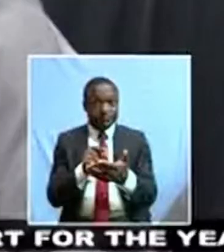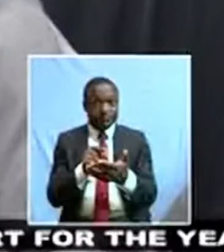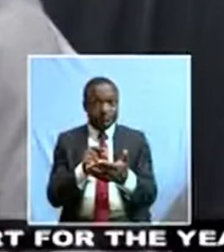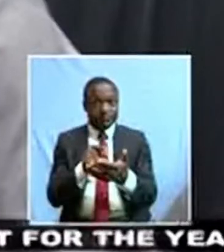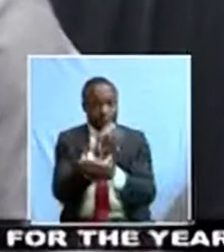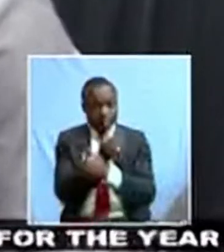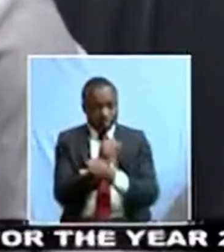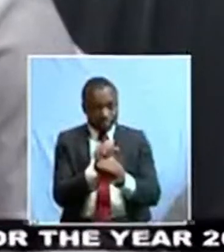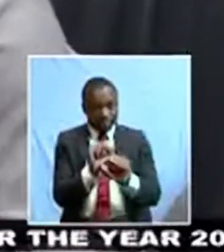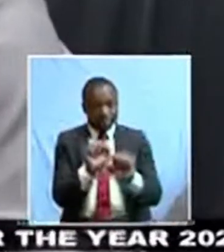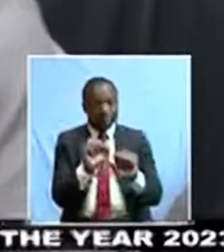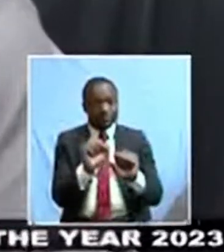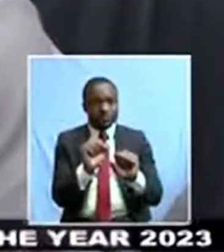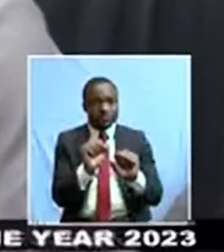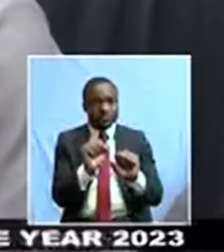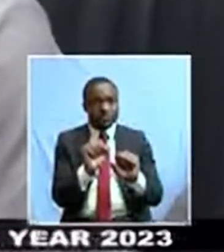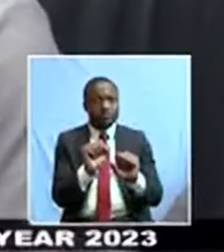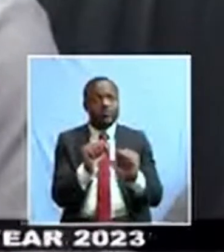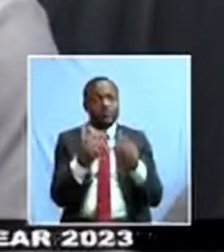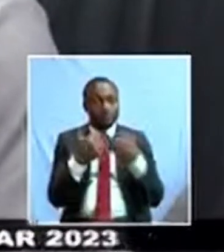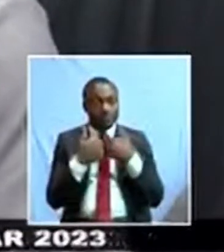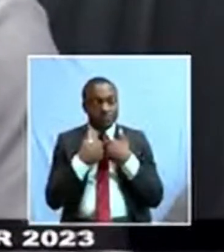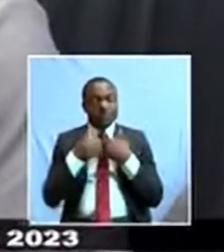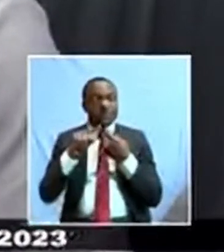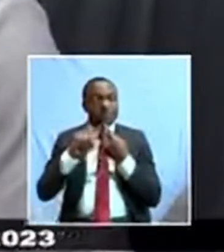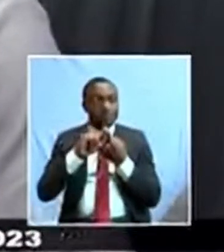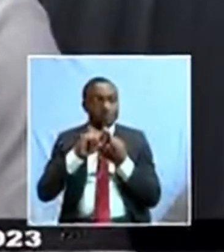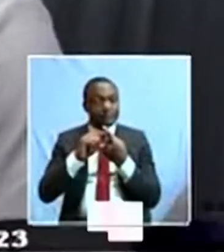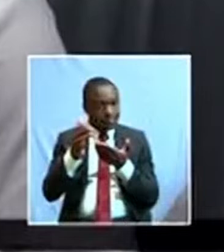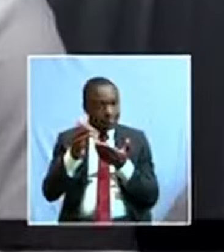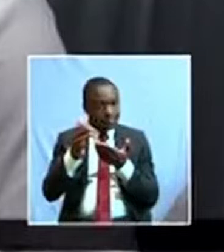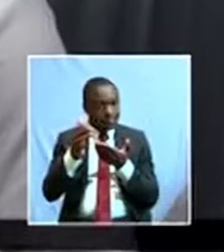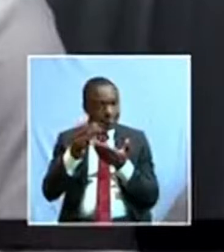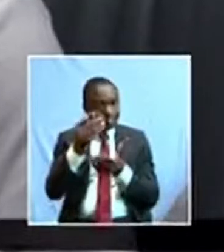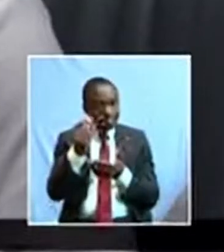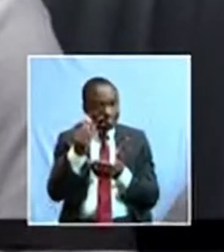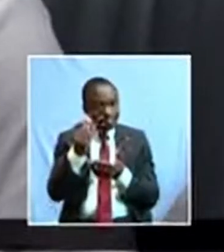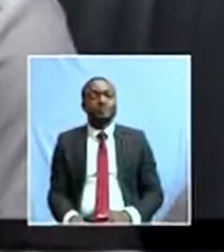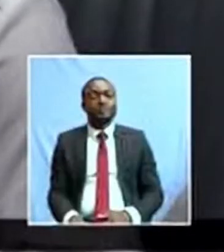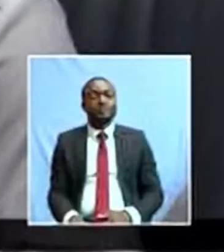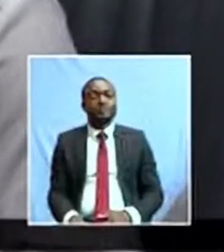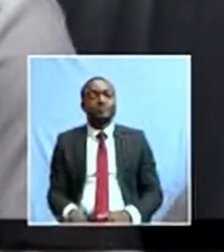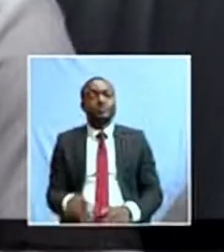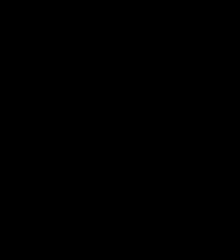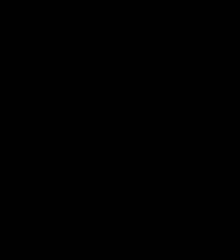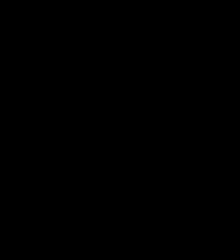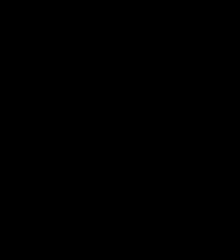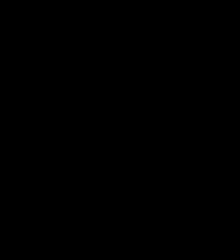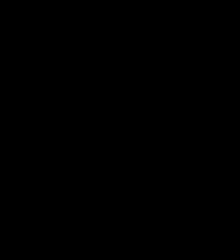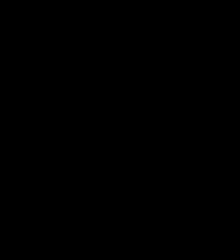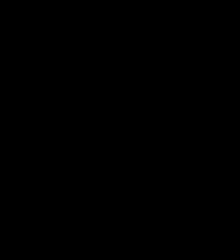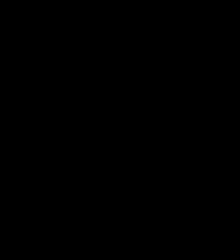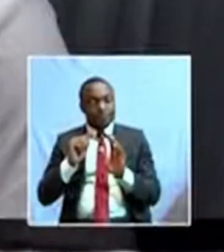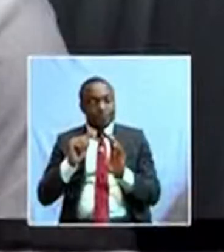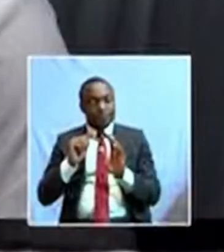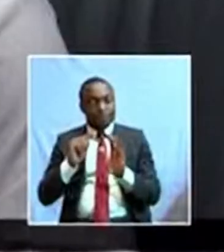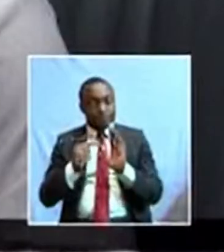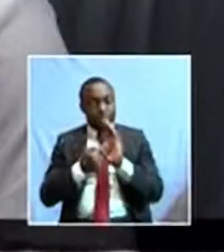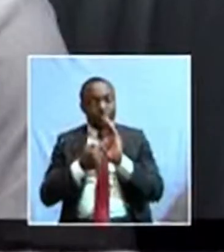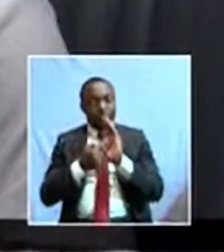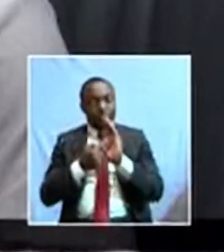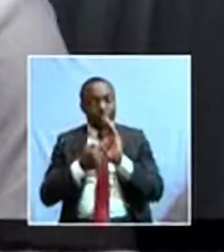there was a positive collection of fees and charges. But my point of